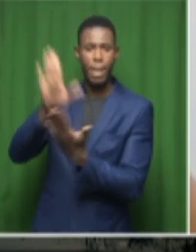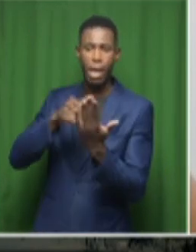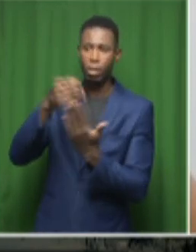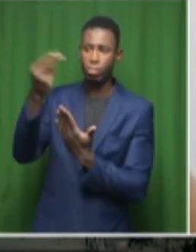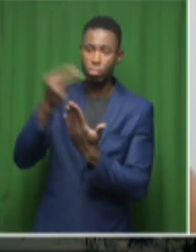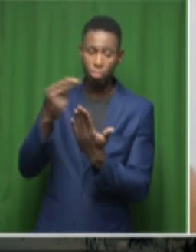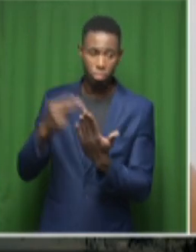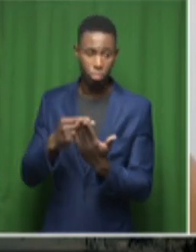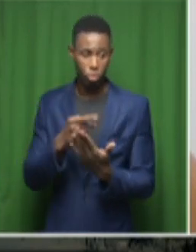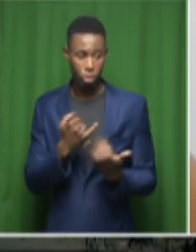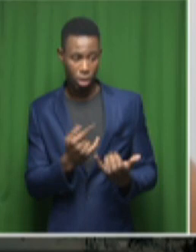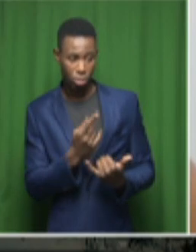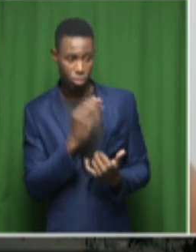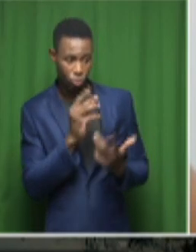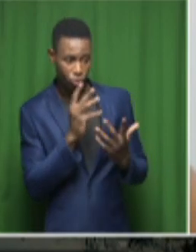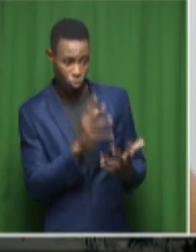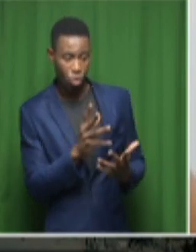artworks?